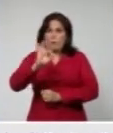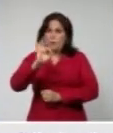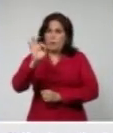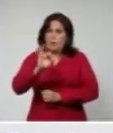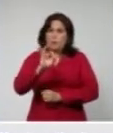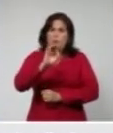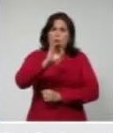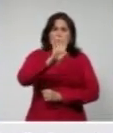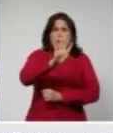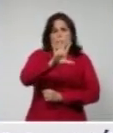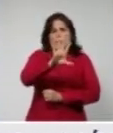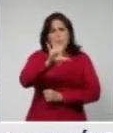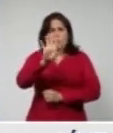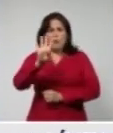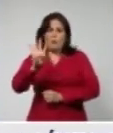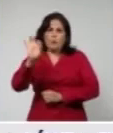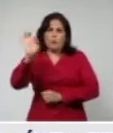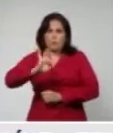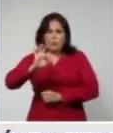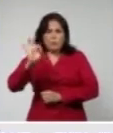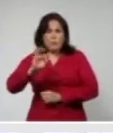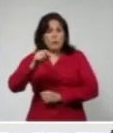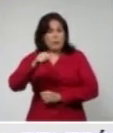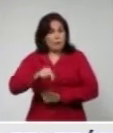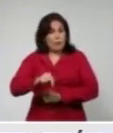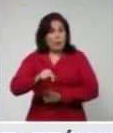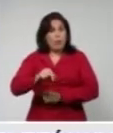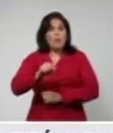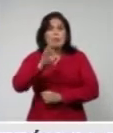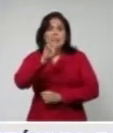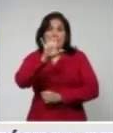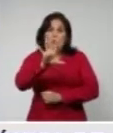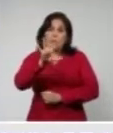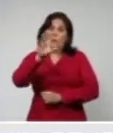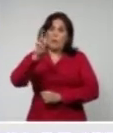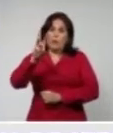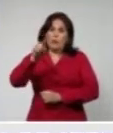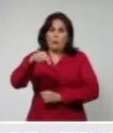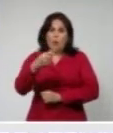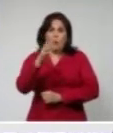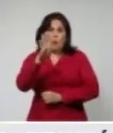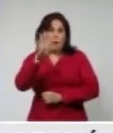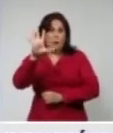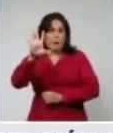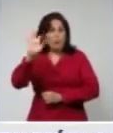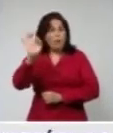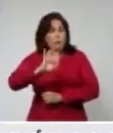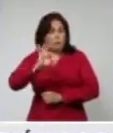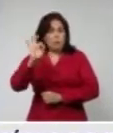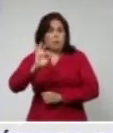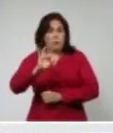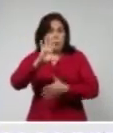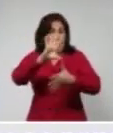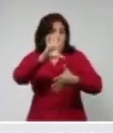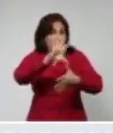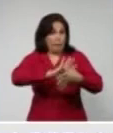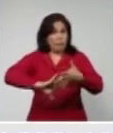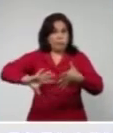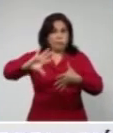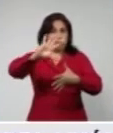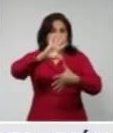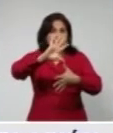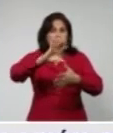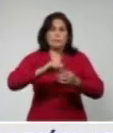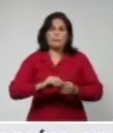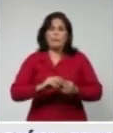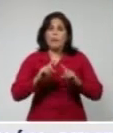3.44%. The region of the Americas, epicenter of the pandemic for several weeks now,